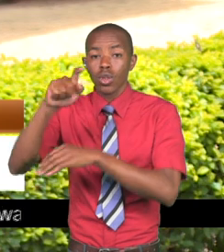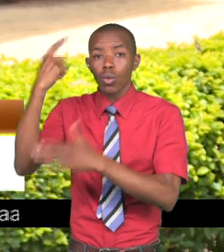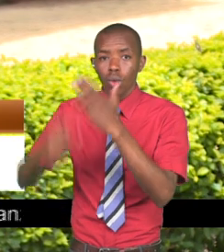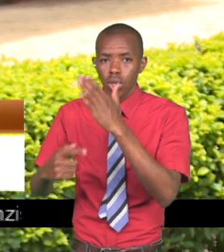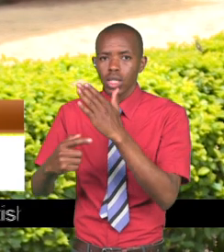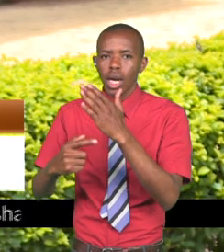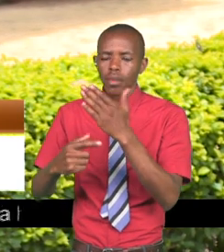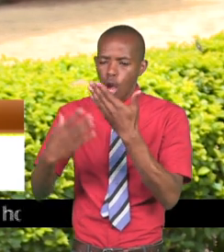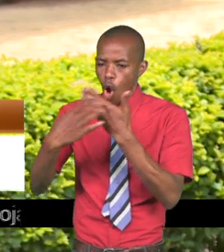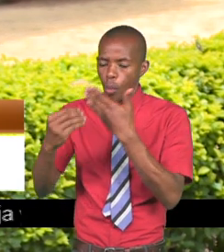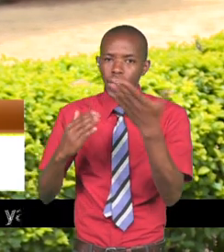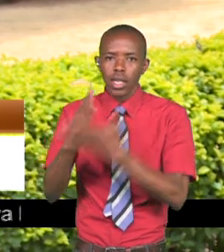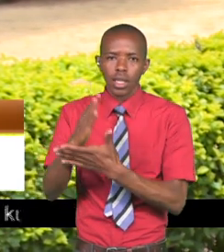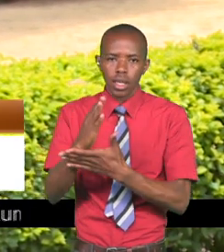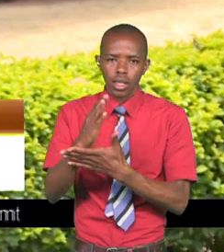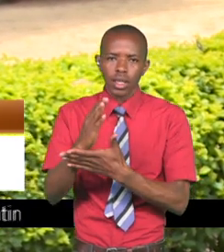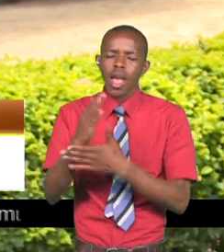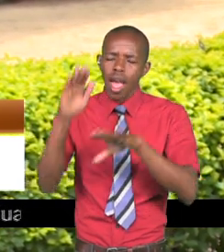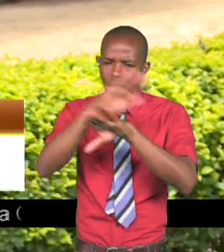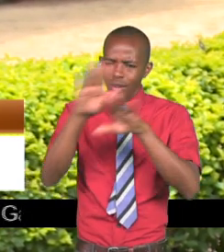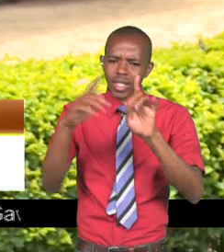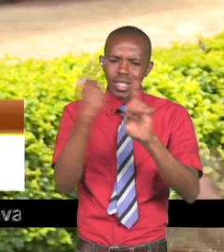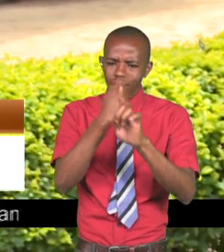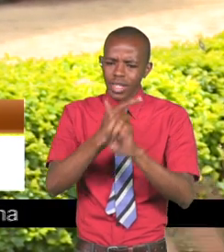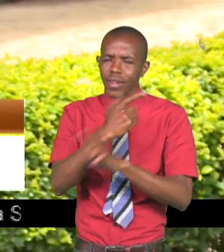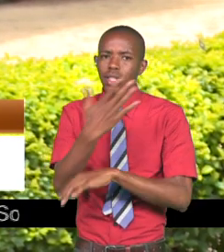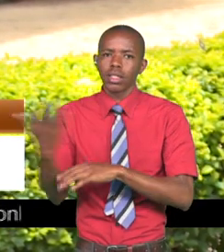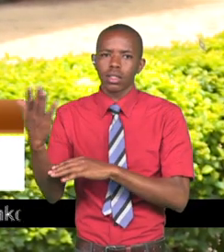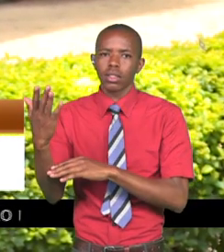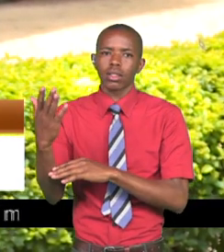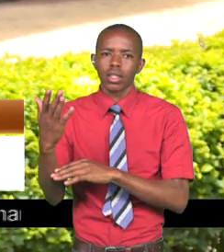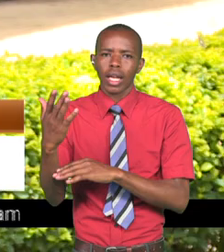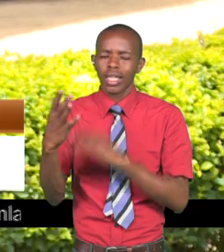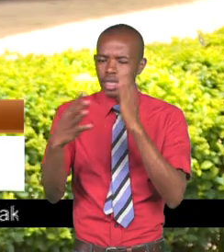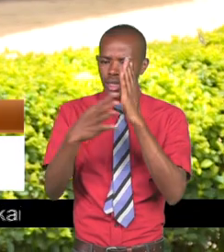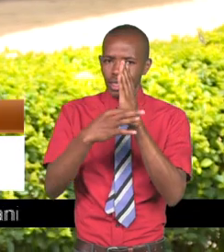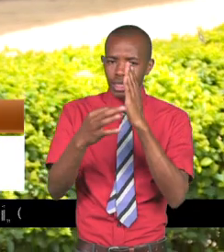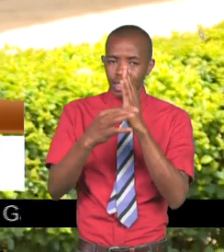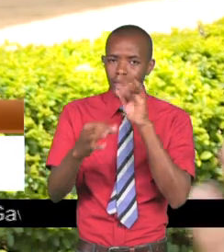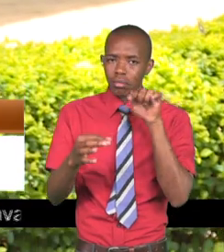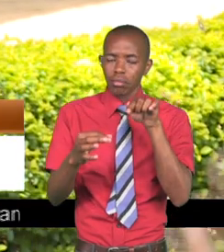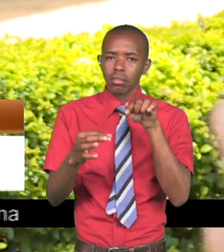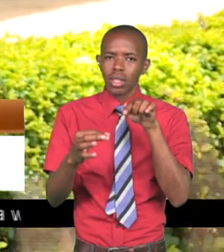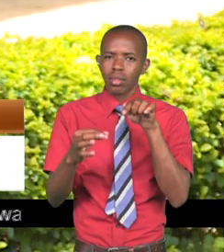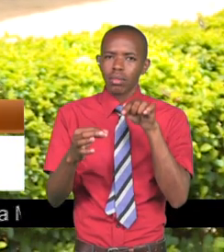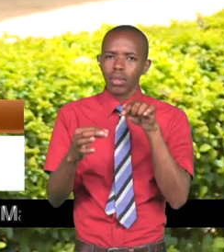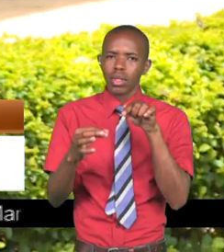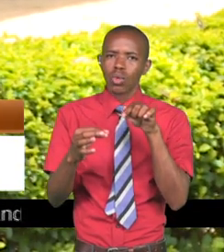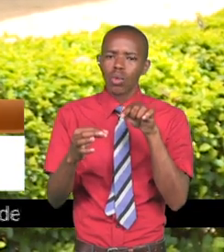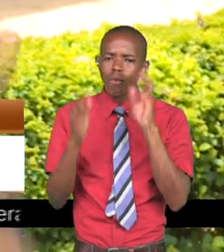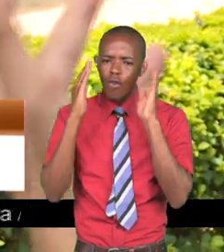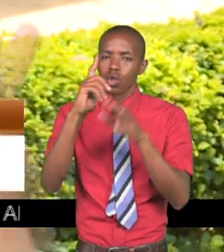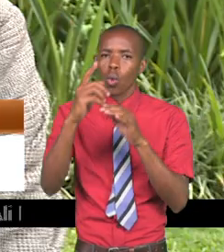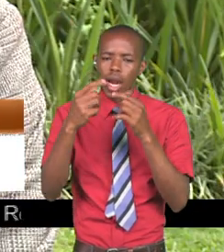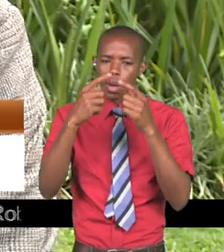a copywriter. You need all these different things and skill sets in order to be able to convey one type of